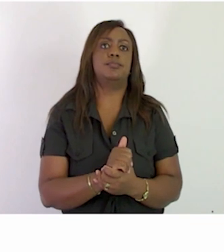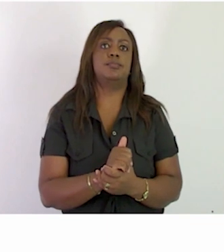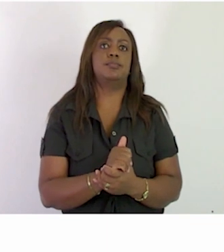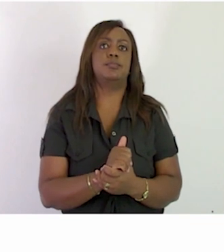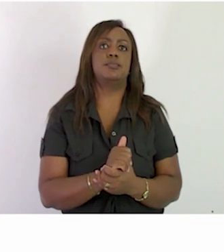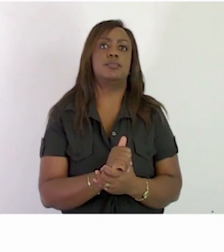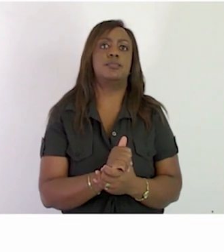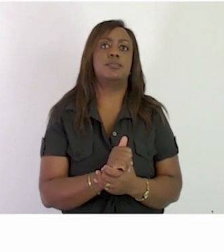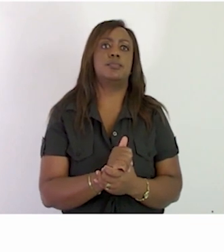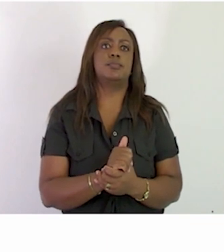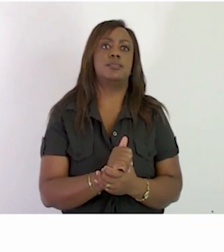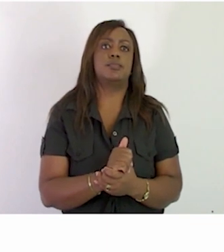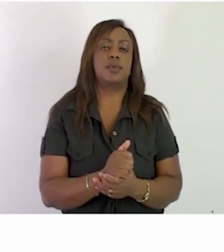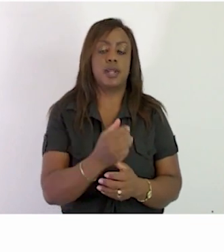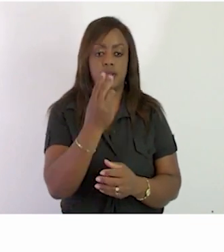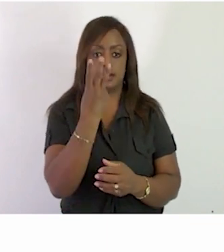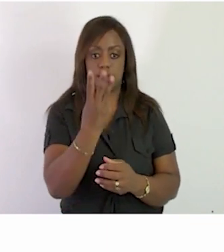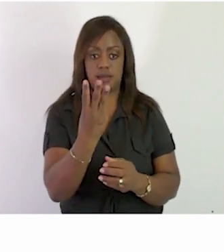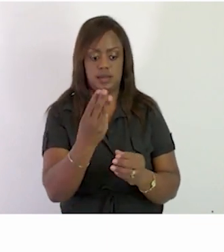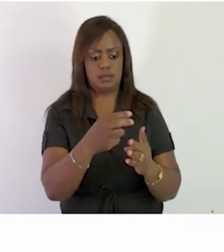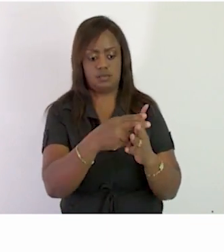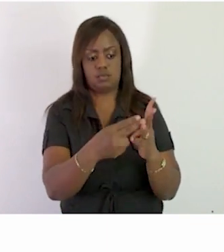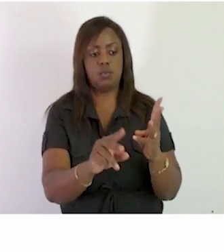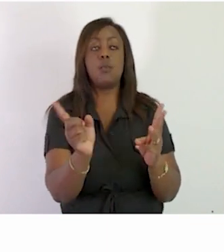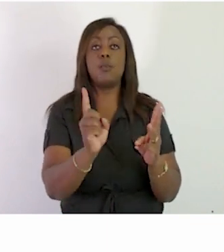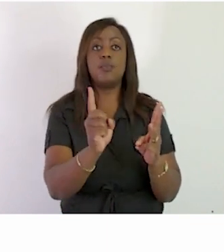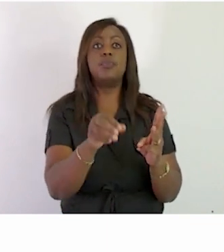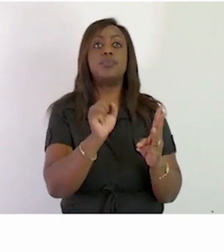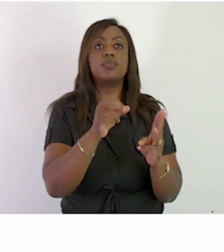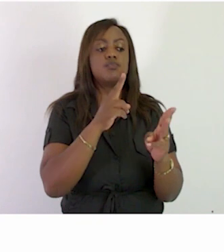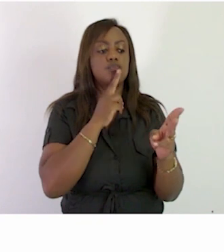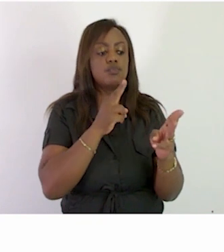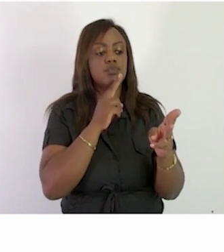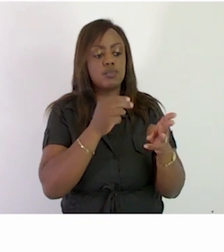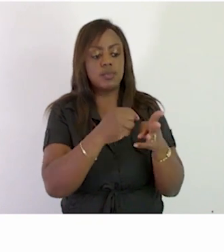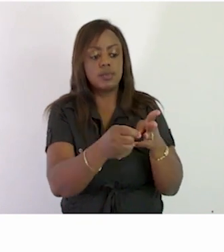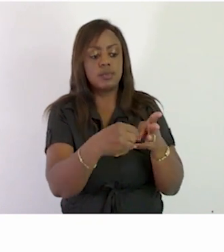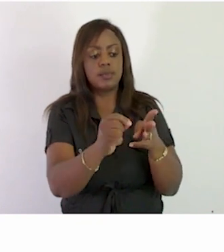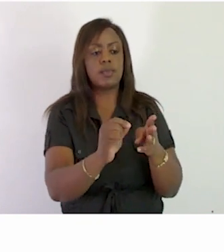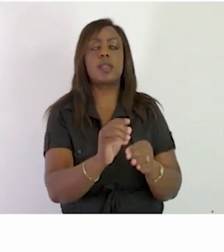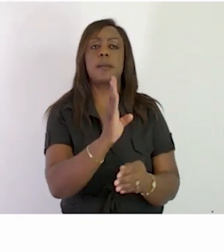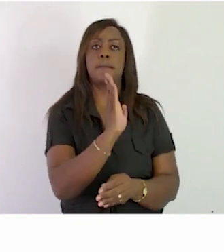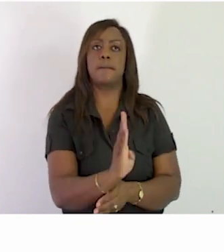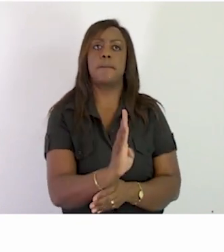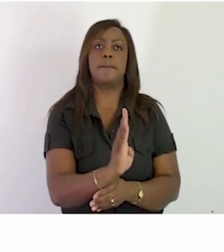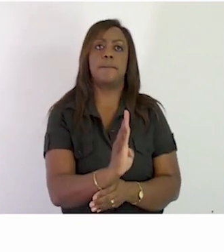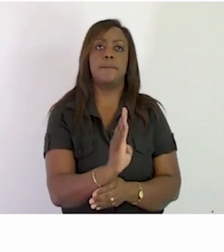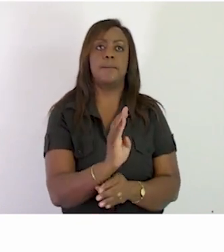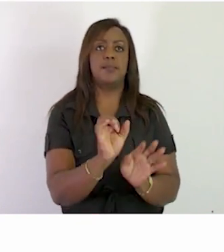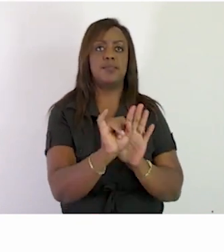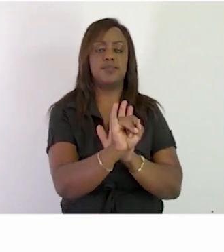of maintaining sexual health. Those are 3 methods that I want you to answer there. And B,